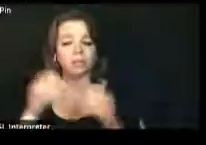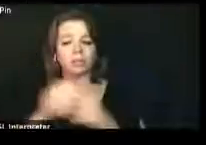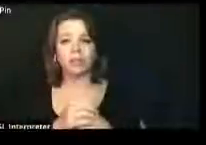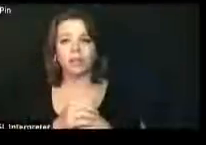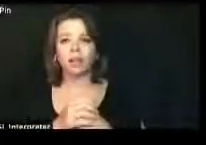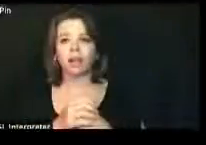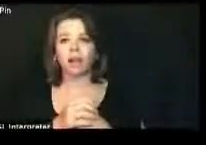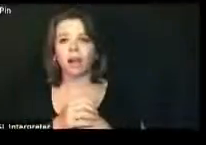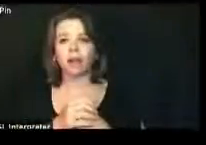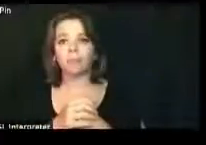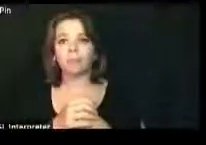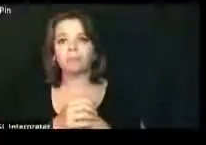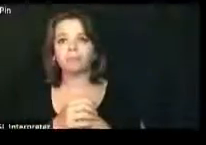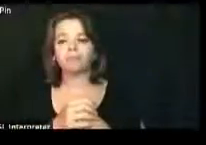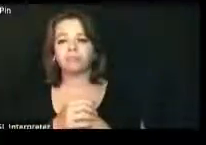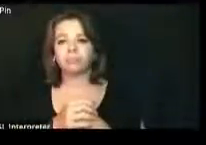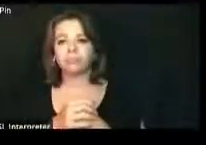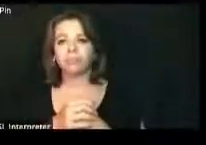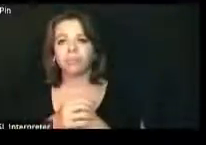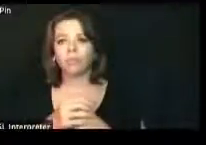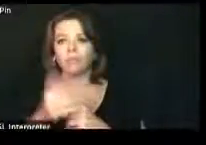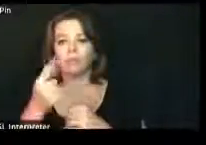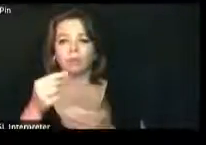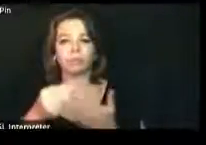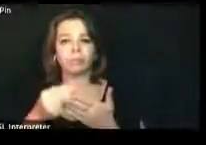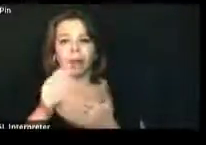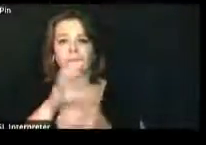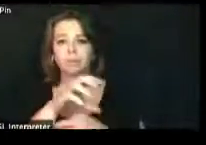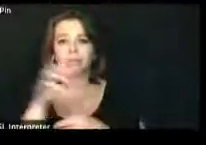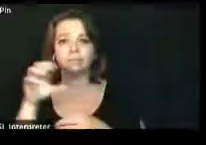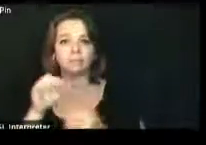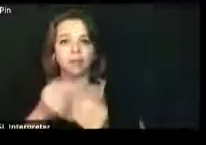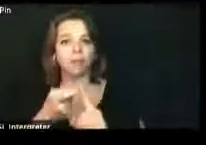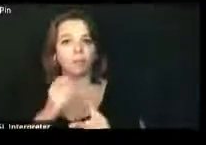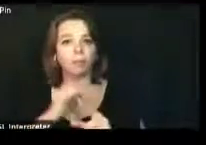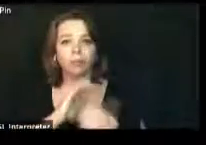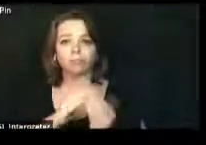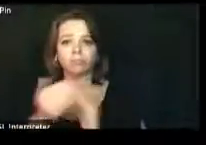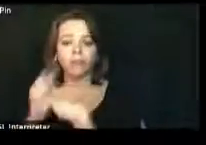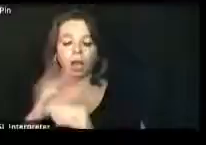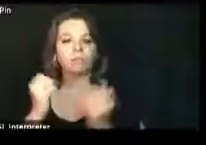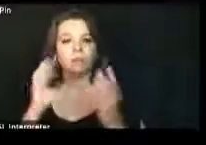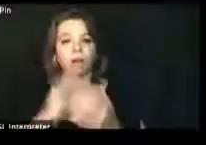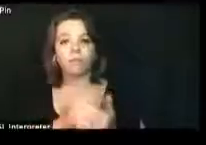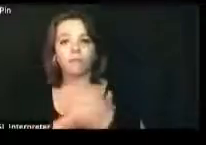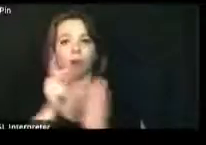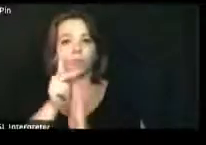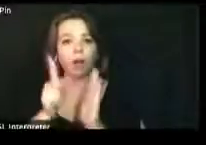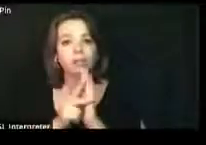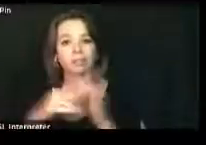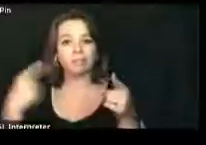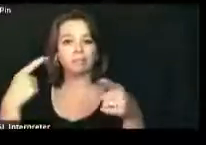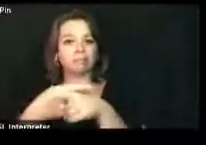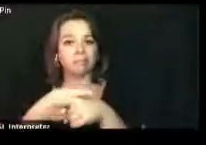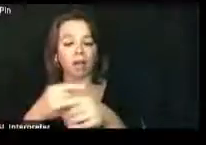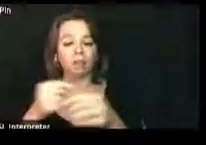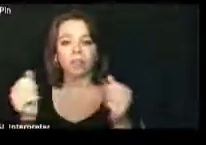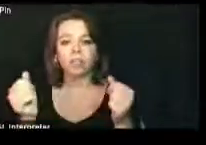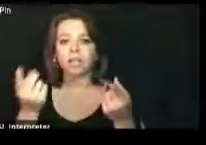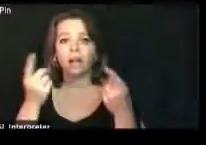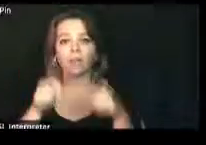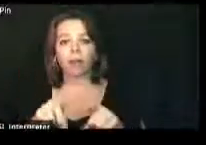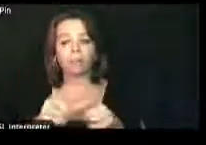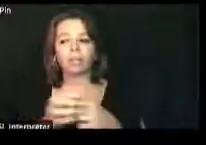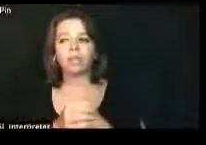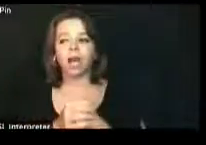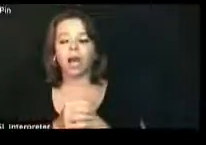disinvestment, and a lot of policy conflict with that have been